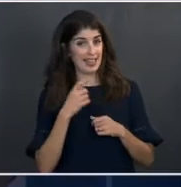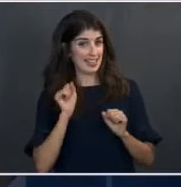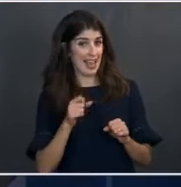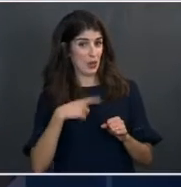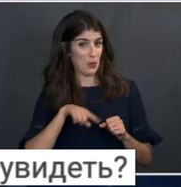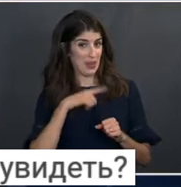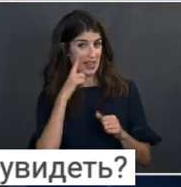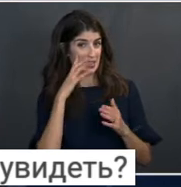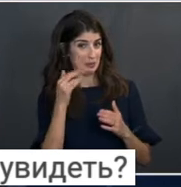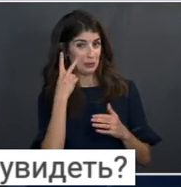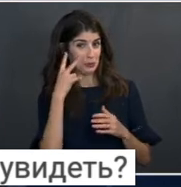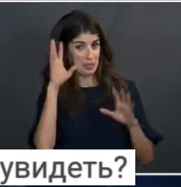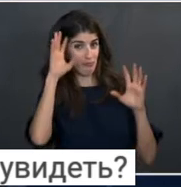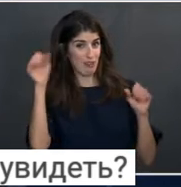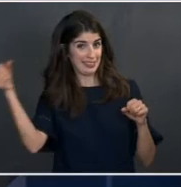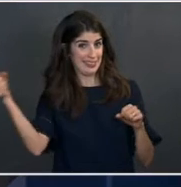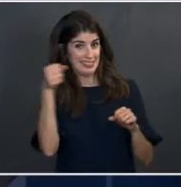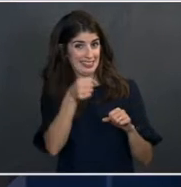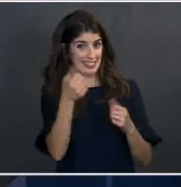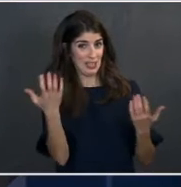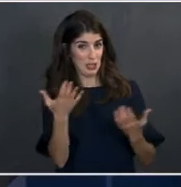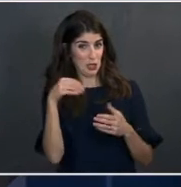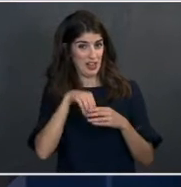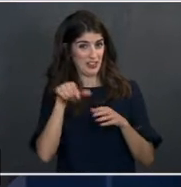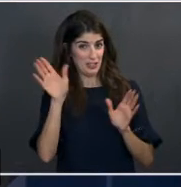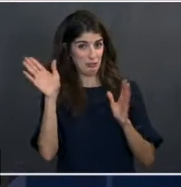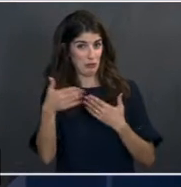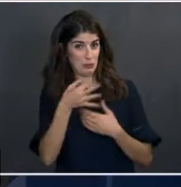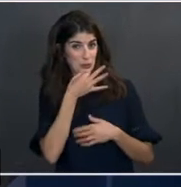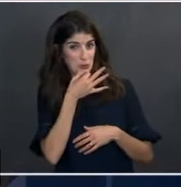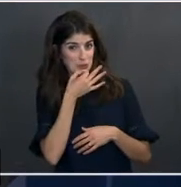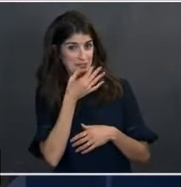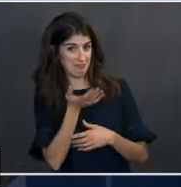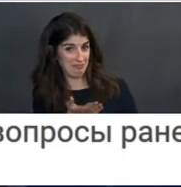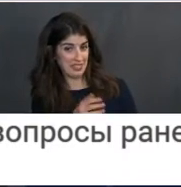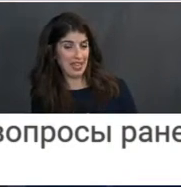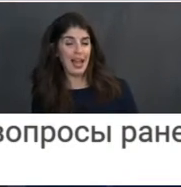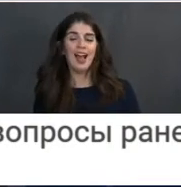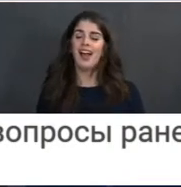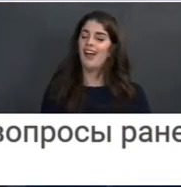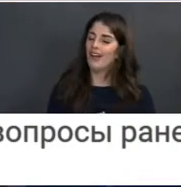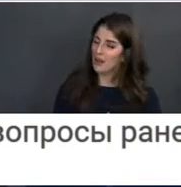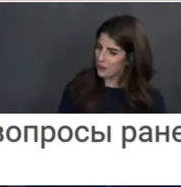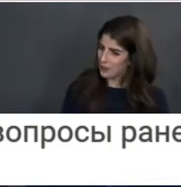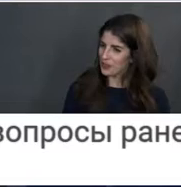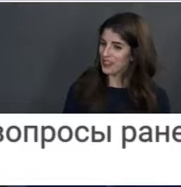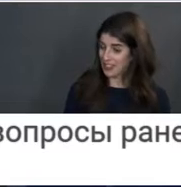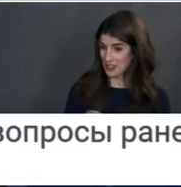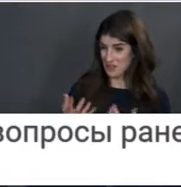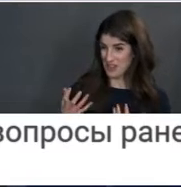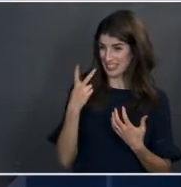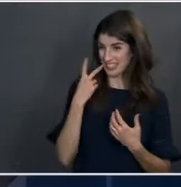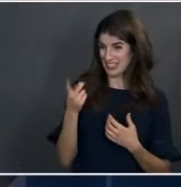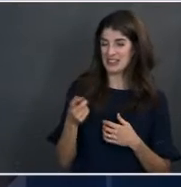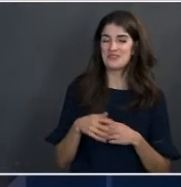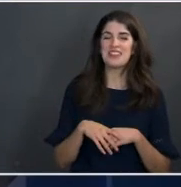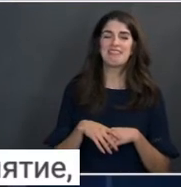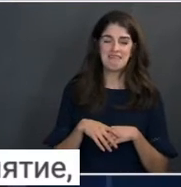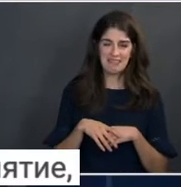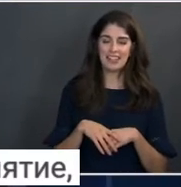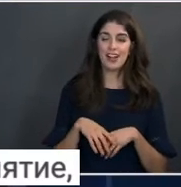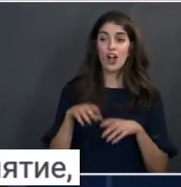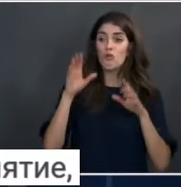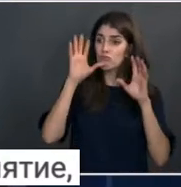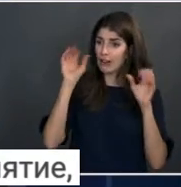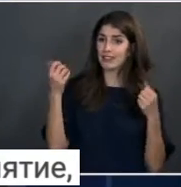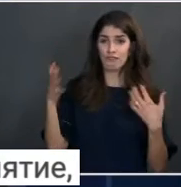soon? Are you eager to see him? Is that what you're saying? Sure. You know, the president took questions earlier this week